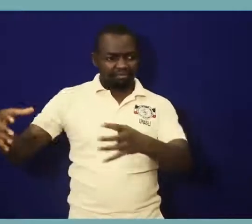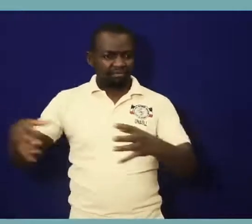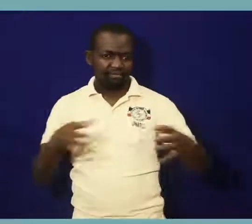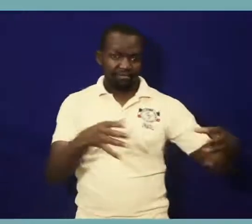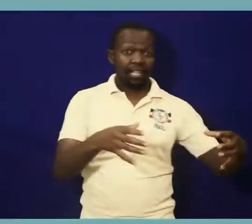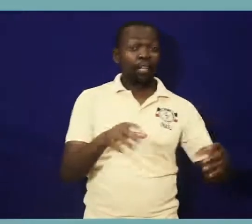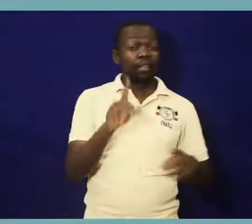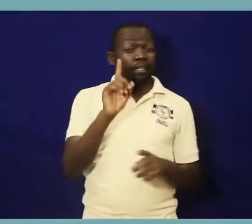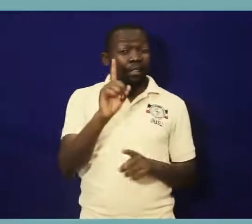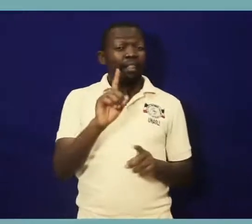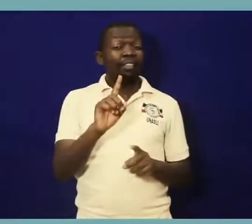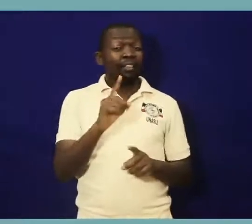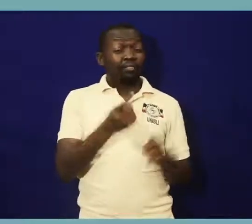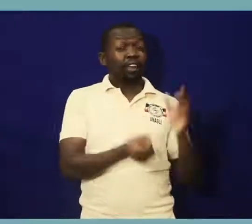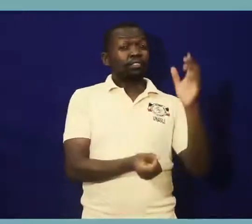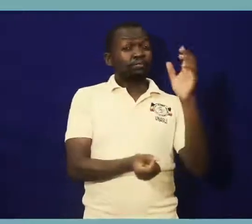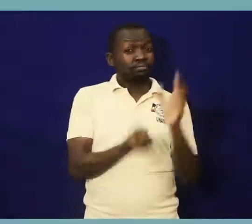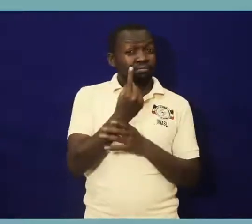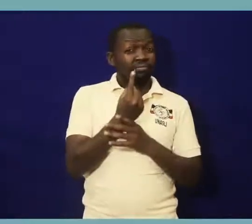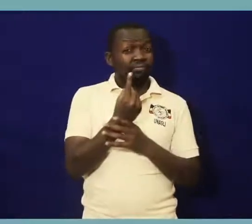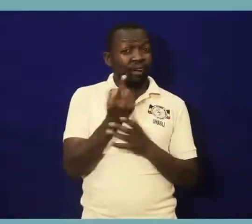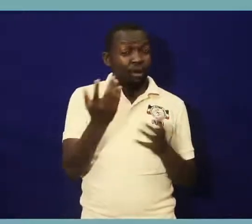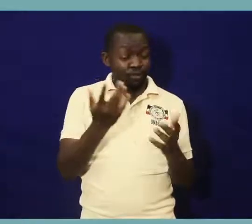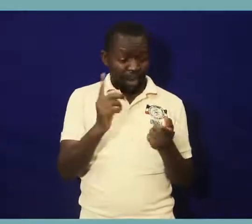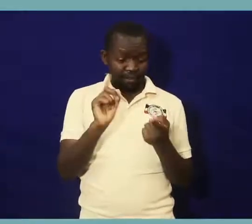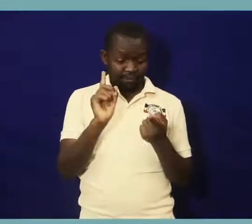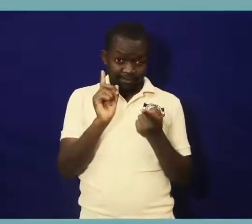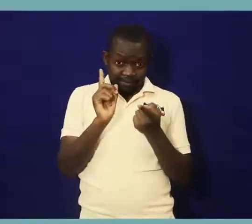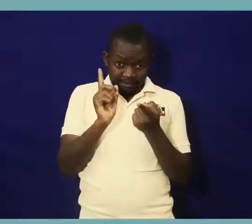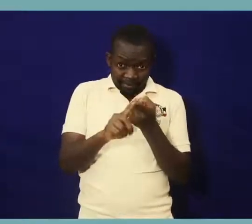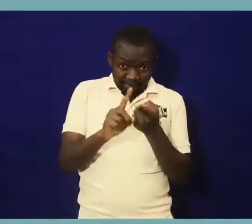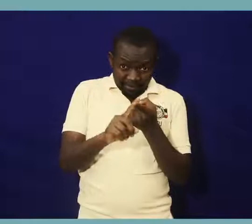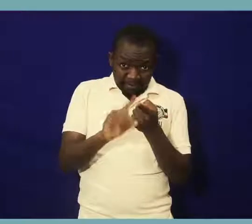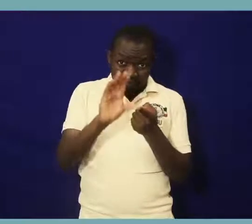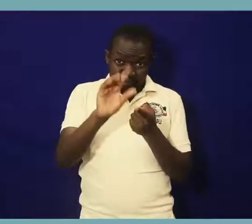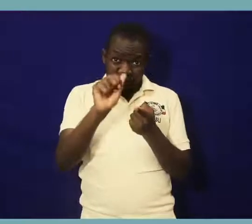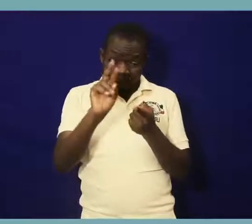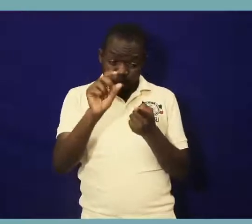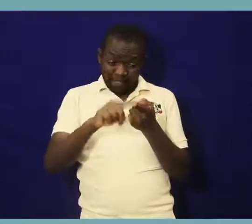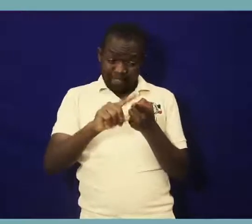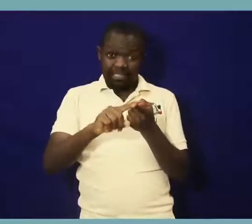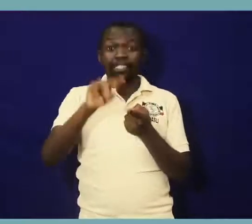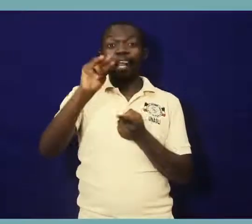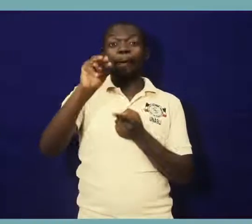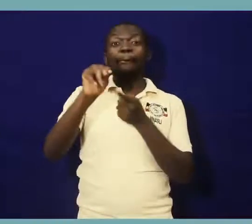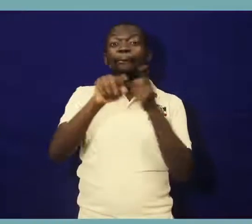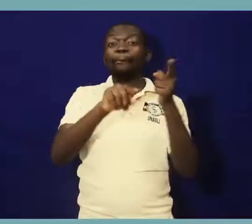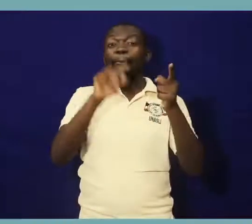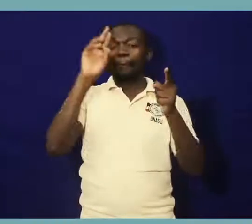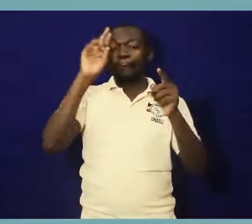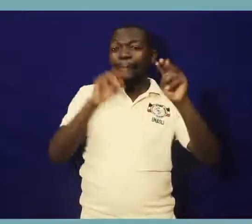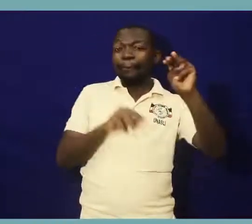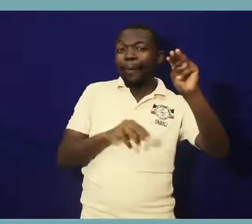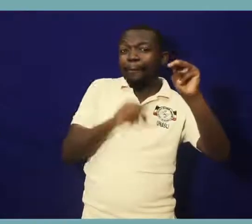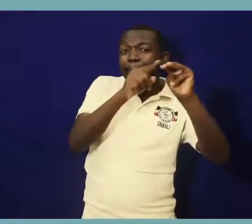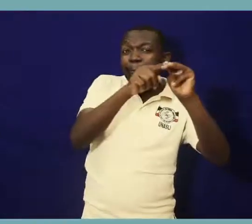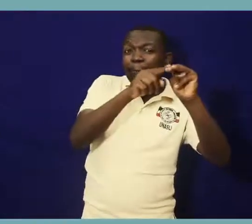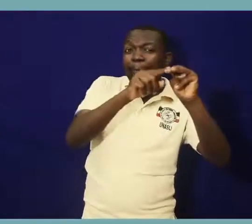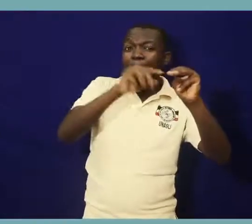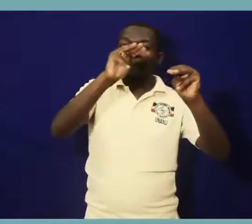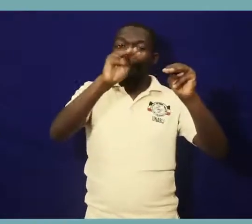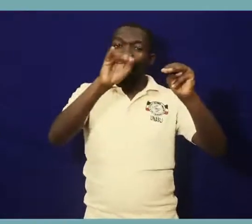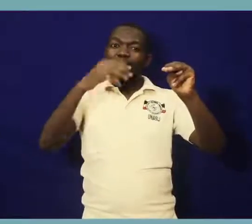So the first cause of the war was militarism. The feeling